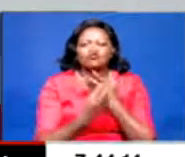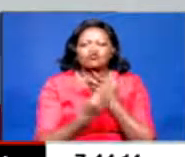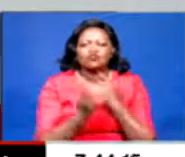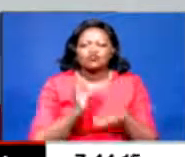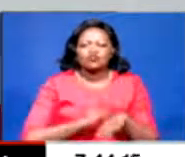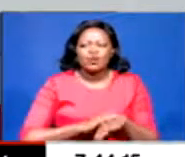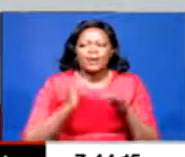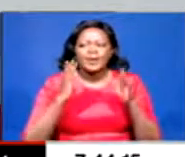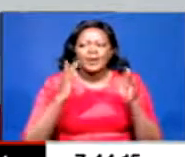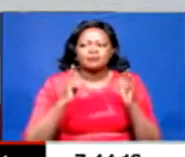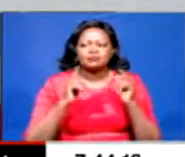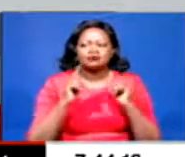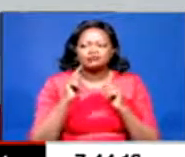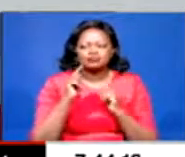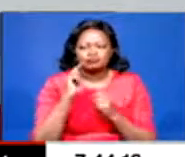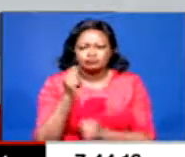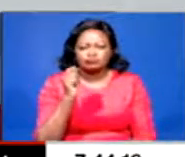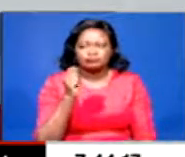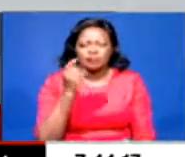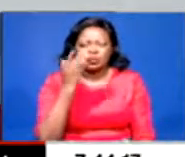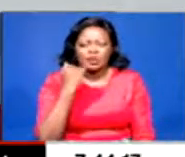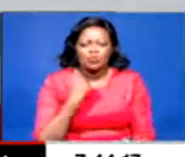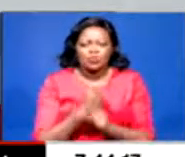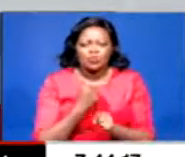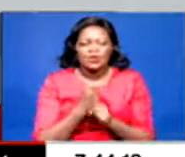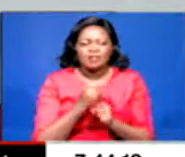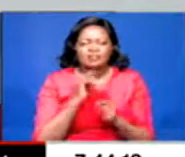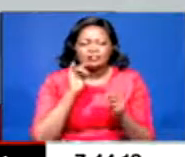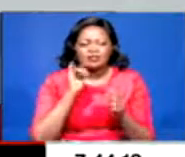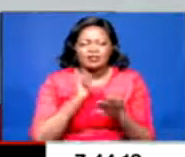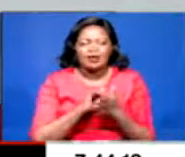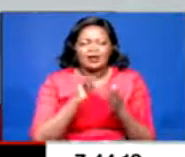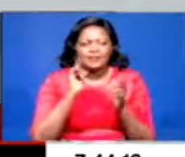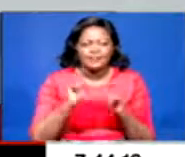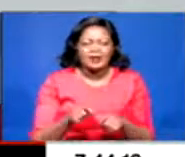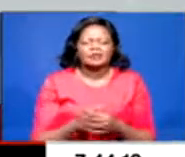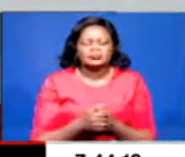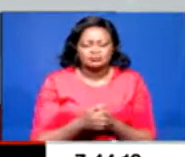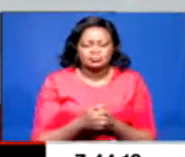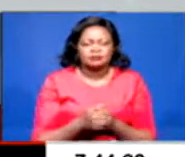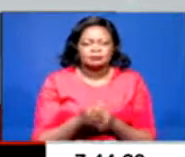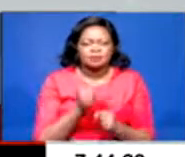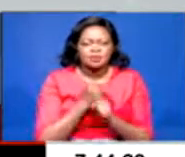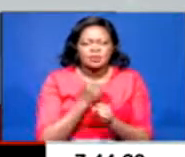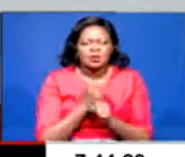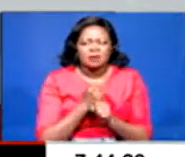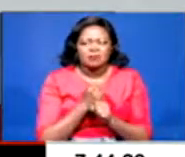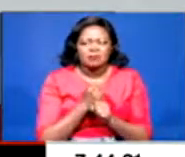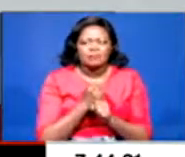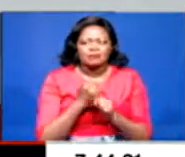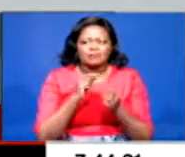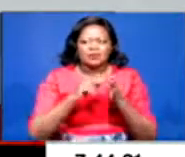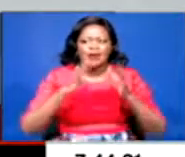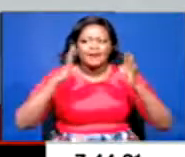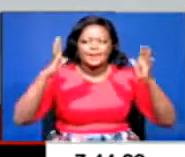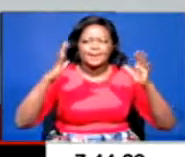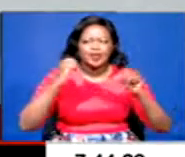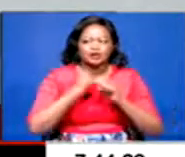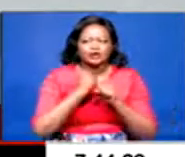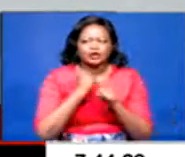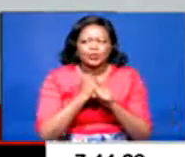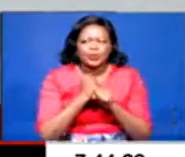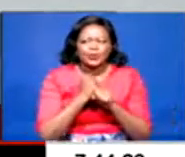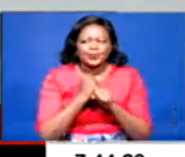this is work that has to be segmented. It can't be done, you know, hit print and wait. It's a big job. It's a big job.